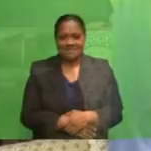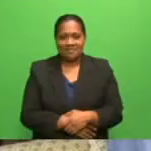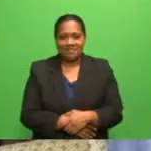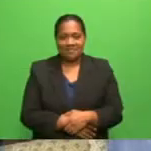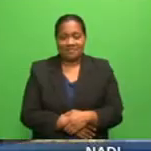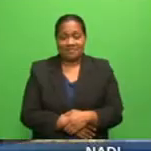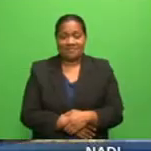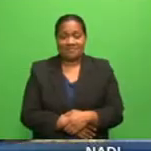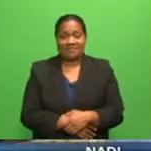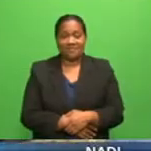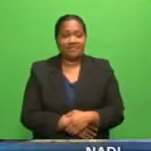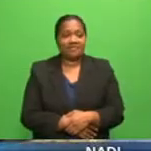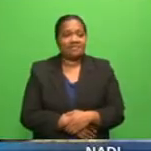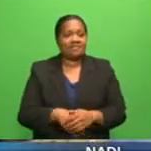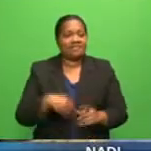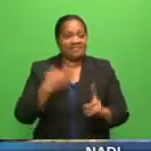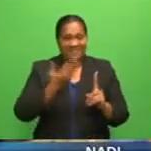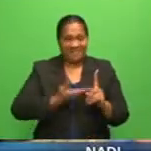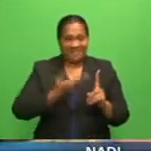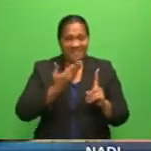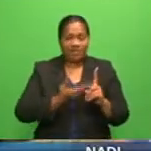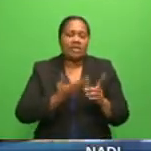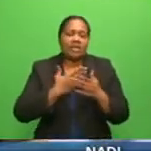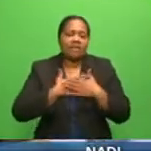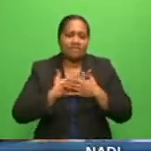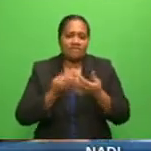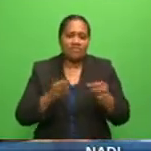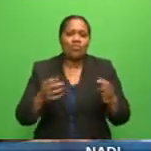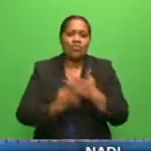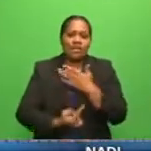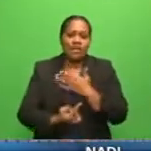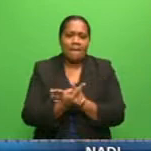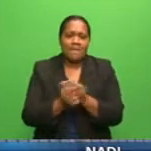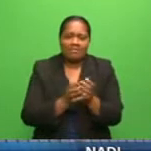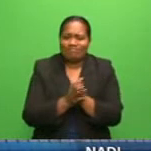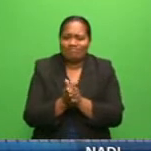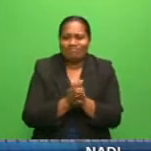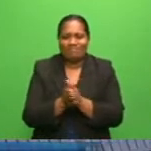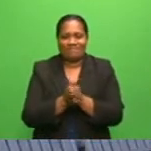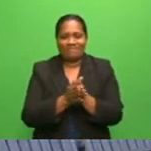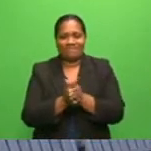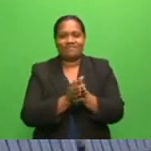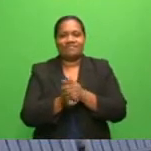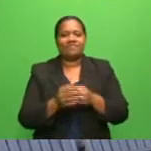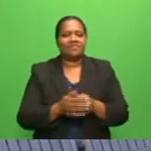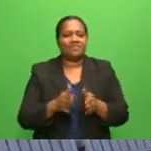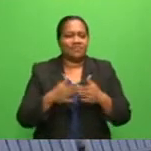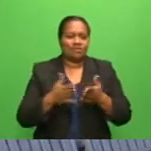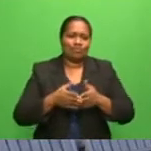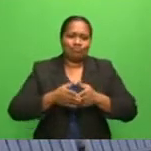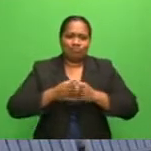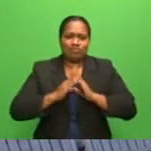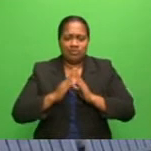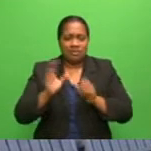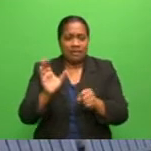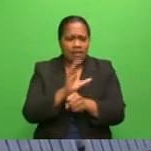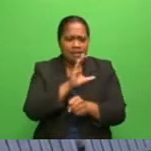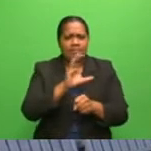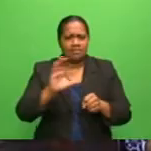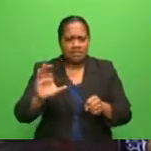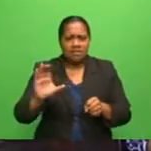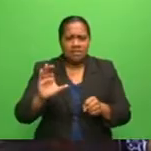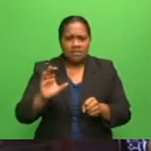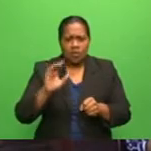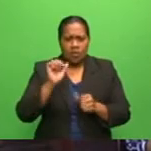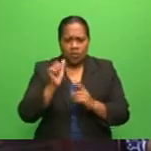Michael Mackey's love for furniture has been the driving passion for Amira, and setting up a company was also a